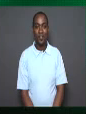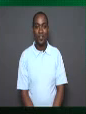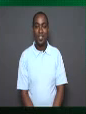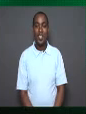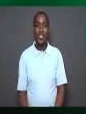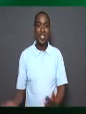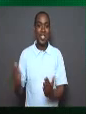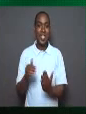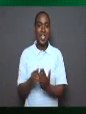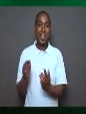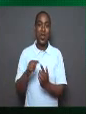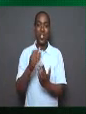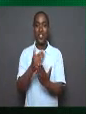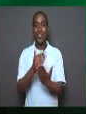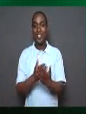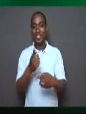Let's get back to our lesson.